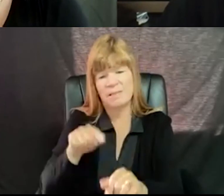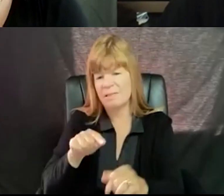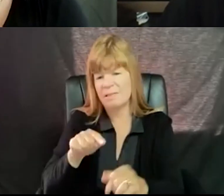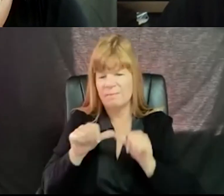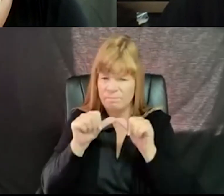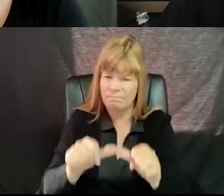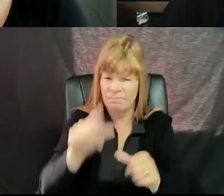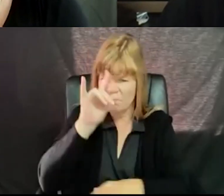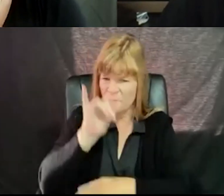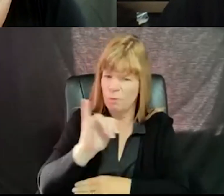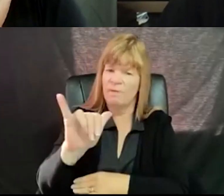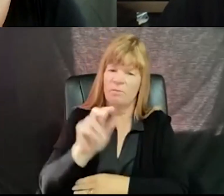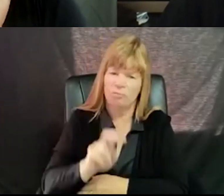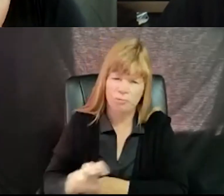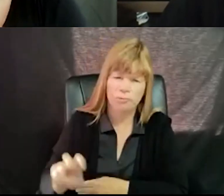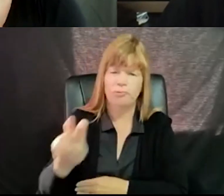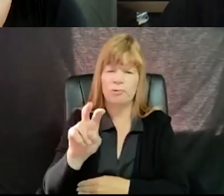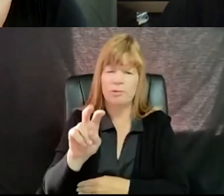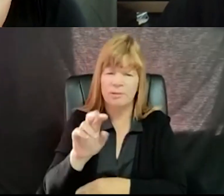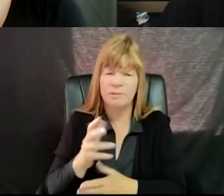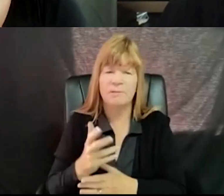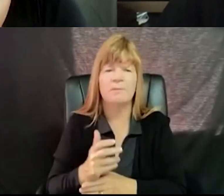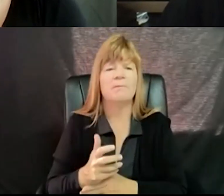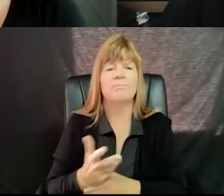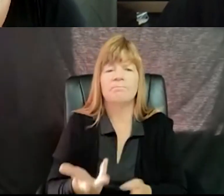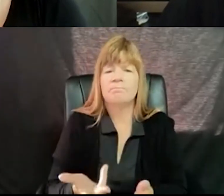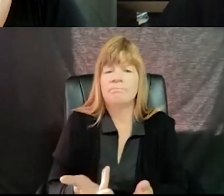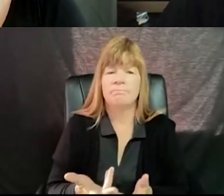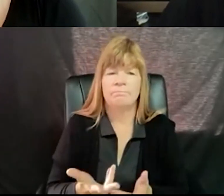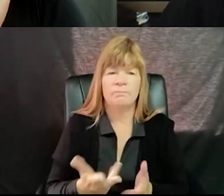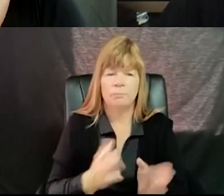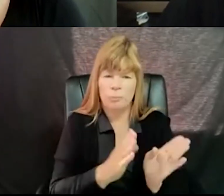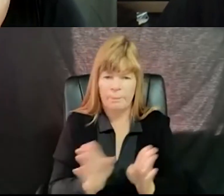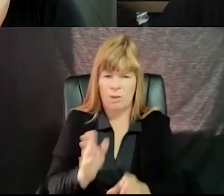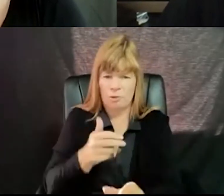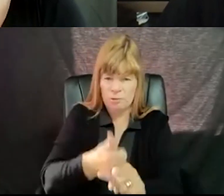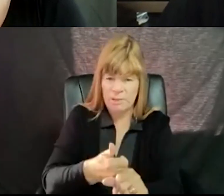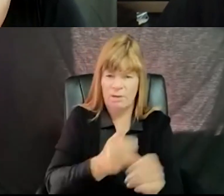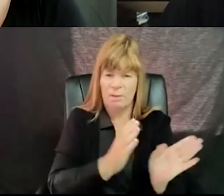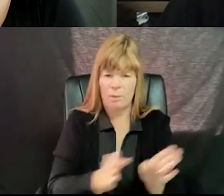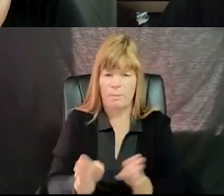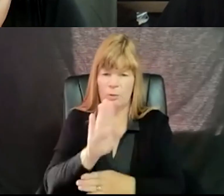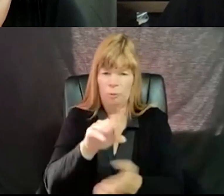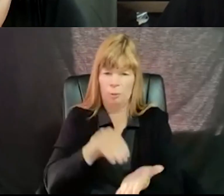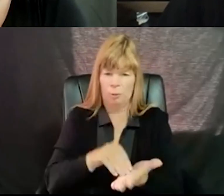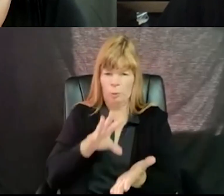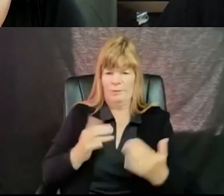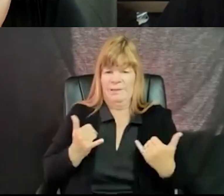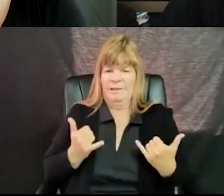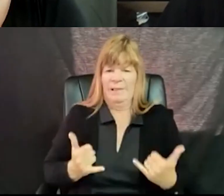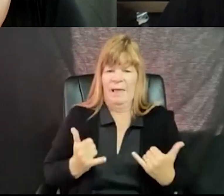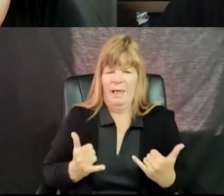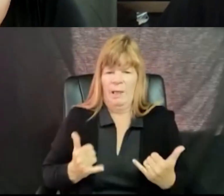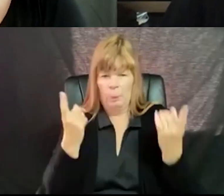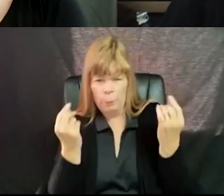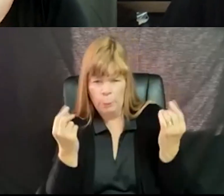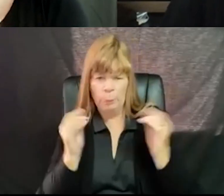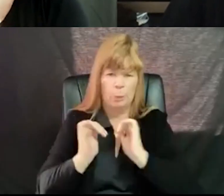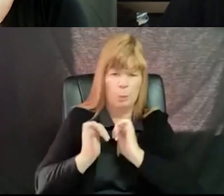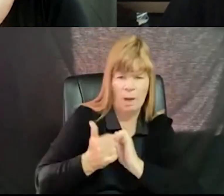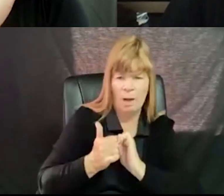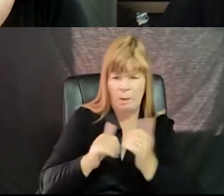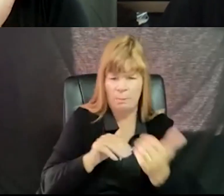journey. Work on preparing yourself and your student now is to be